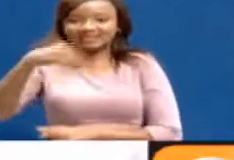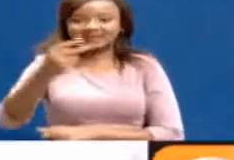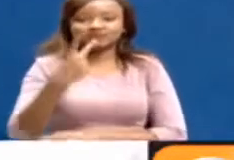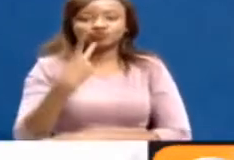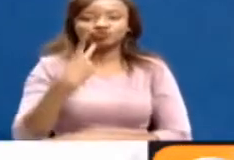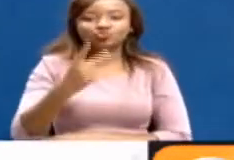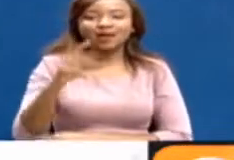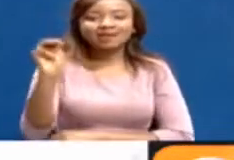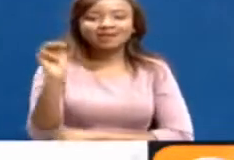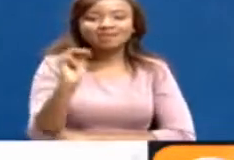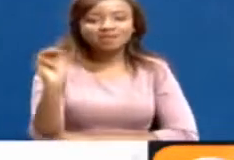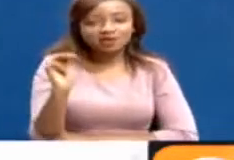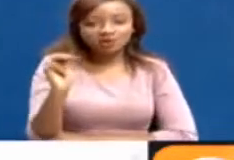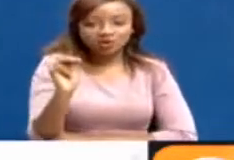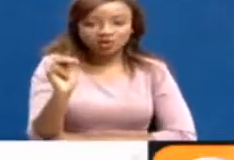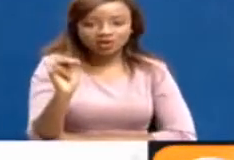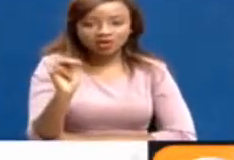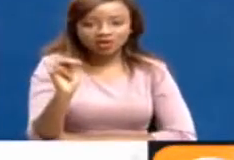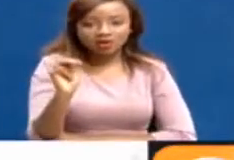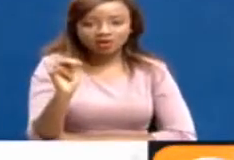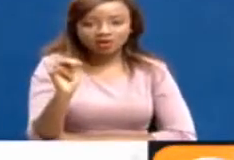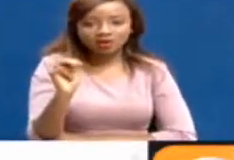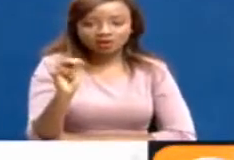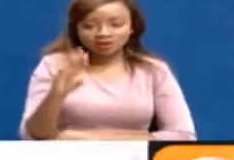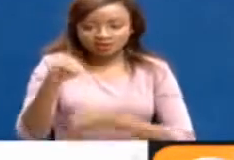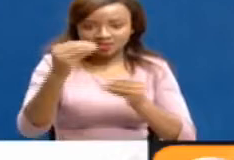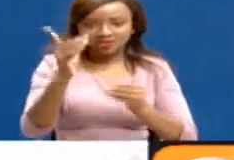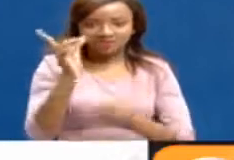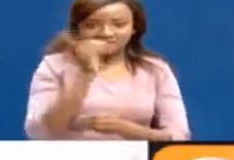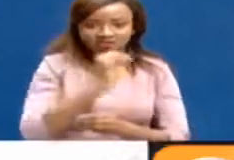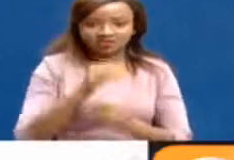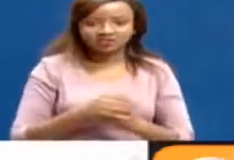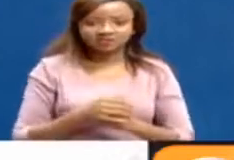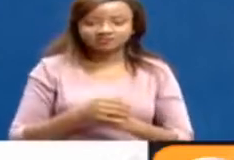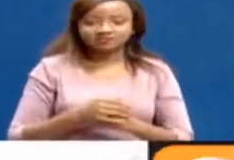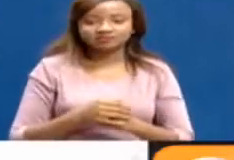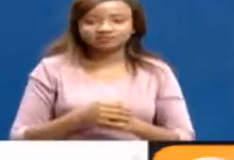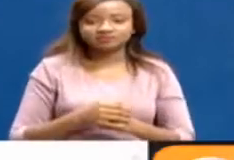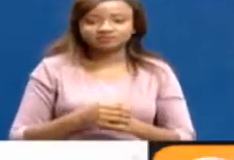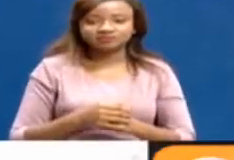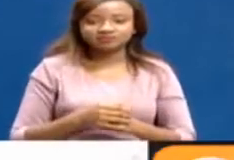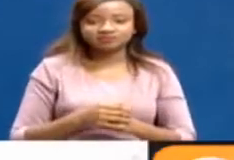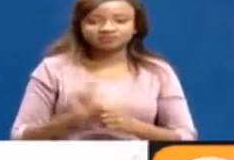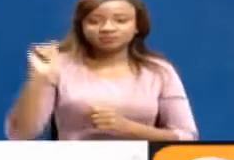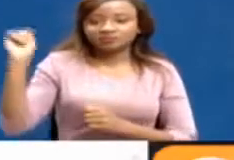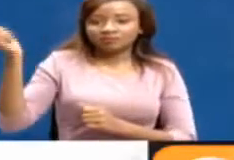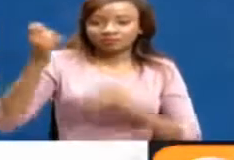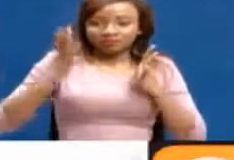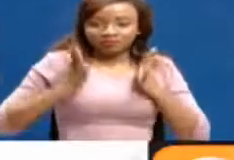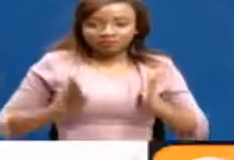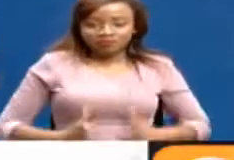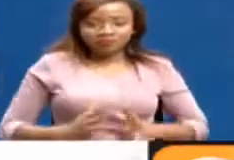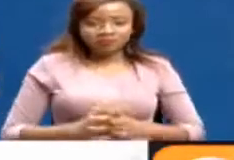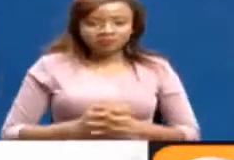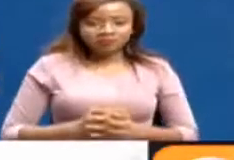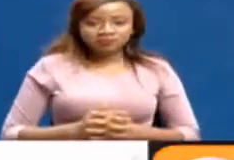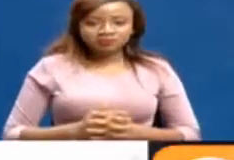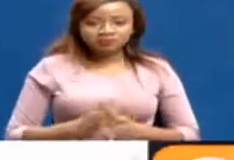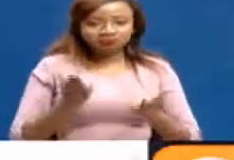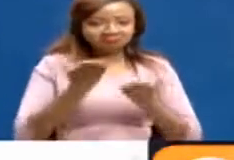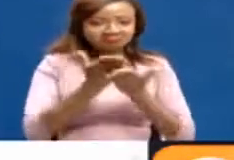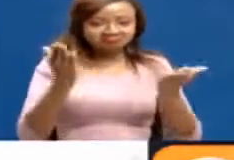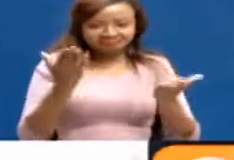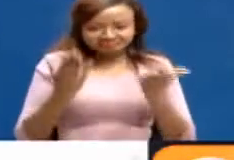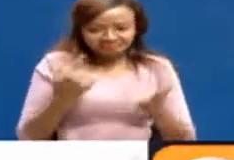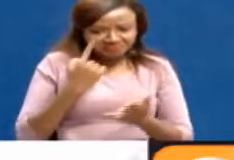million, or rather released 200 million shillings from its budget. Kenyans may not be able to